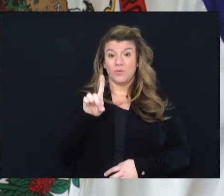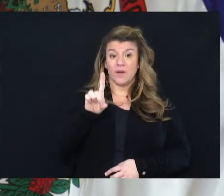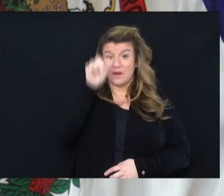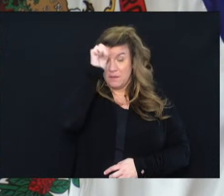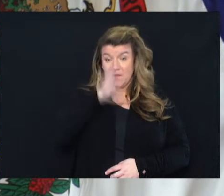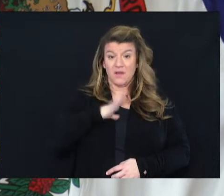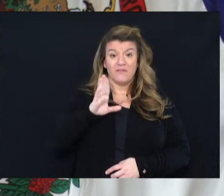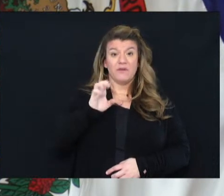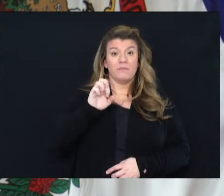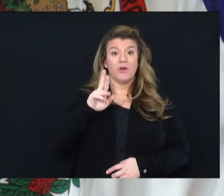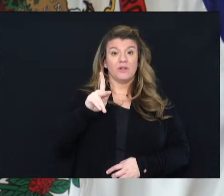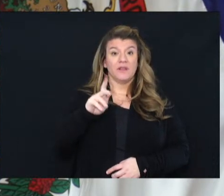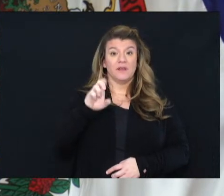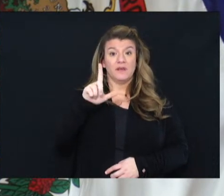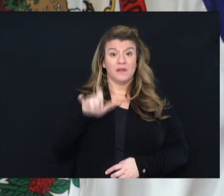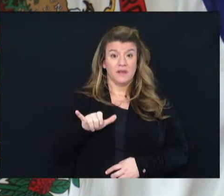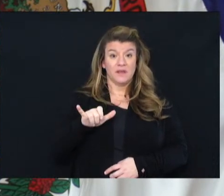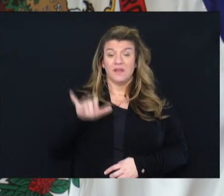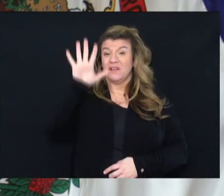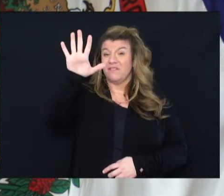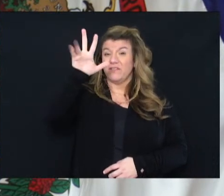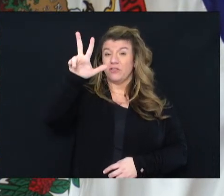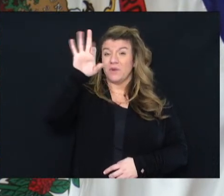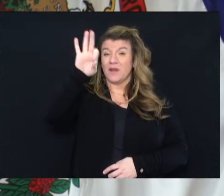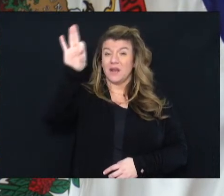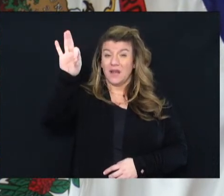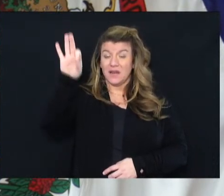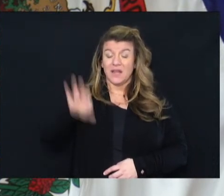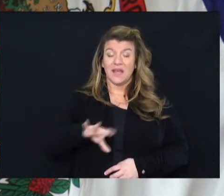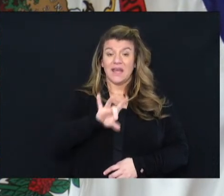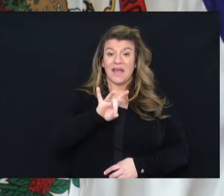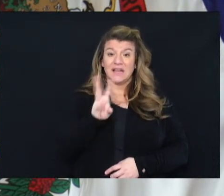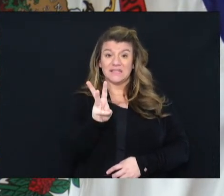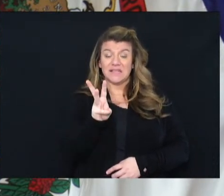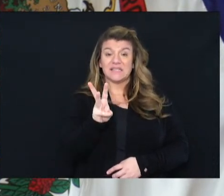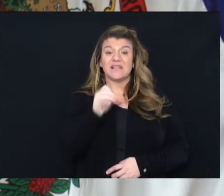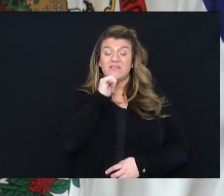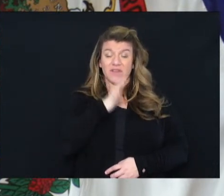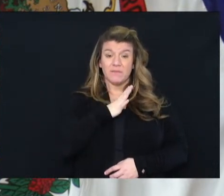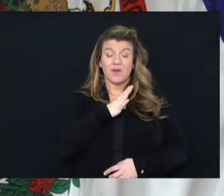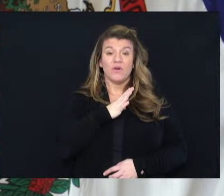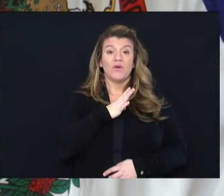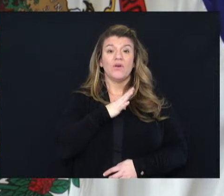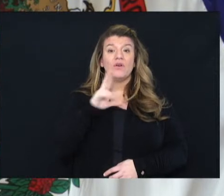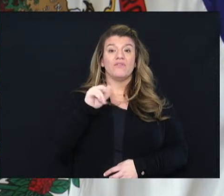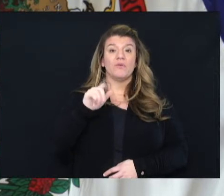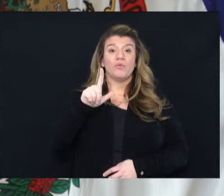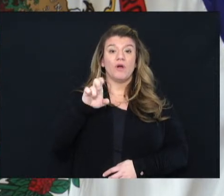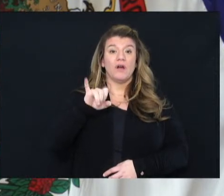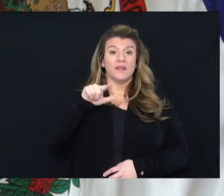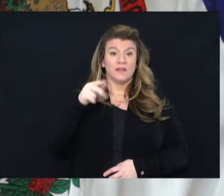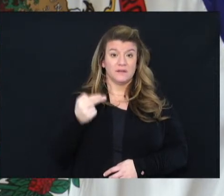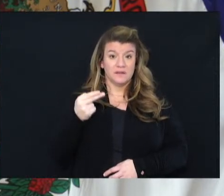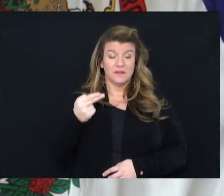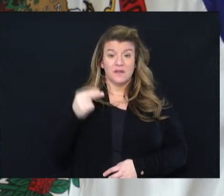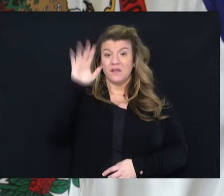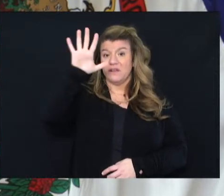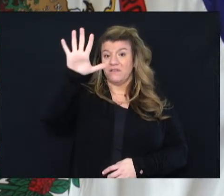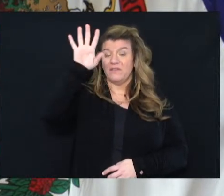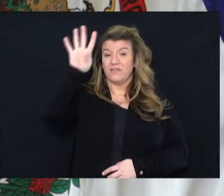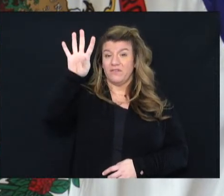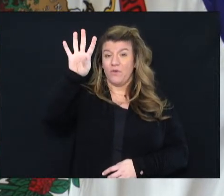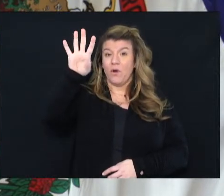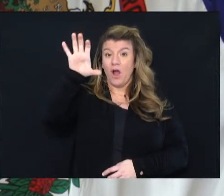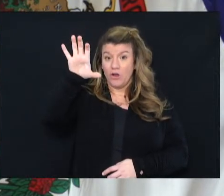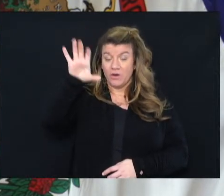from Berkeley County. The 5,399th death of 86-year-old female from Raleigh County. The